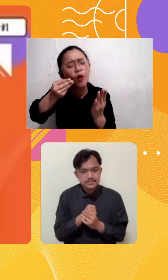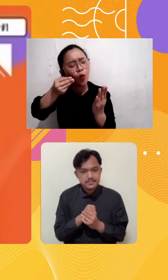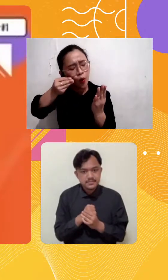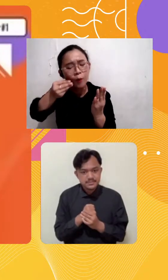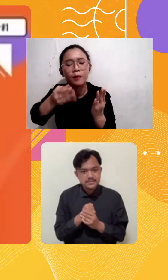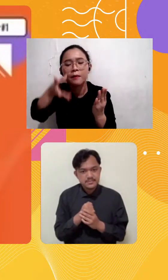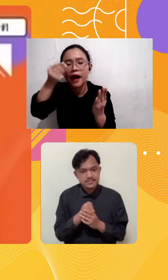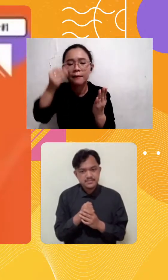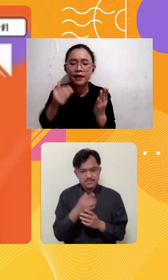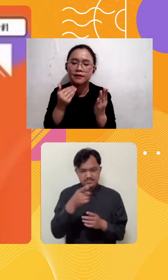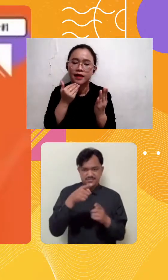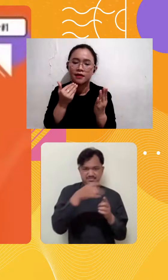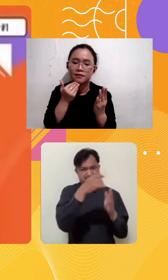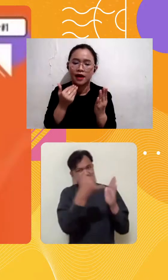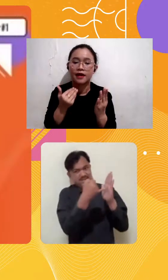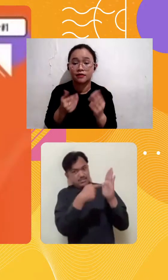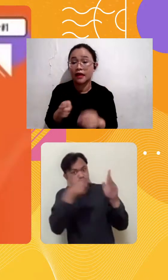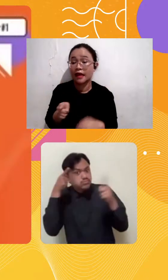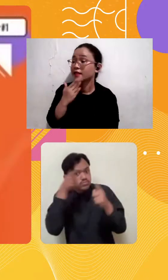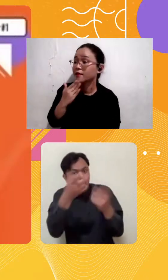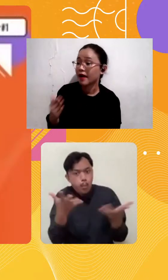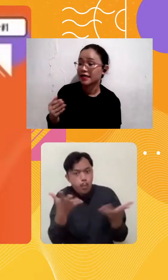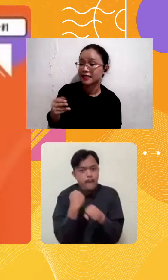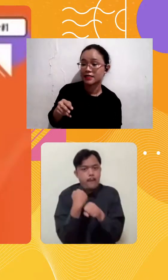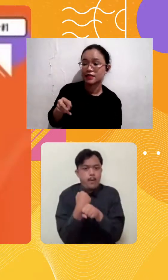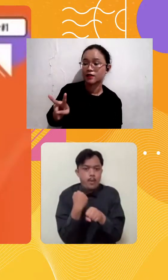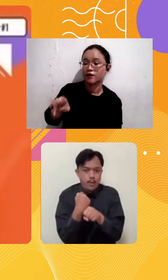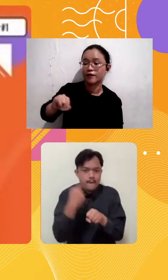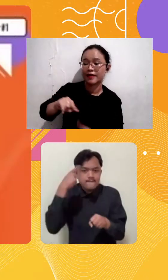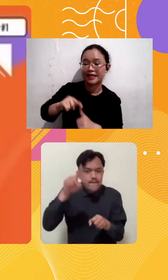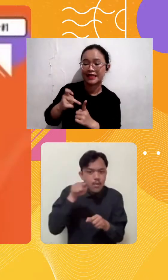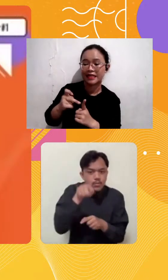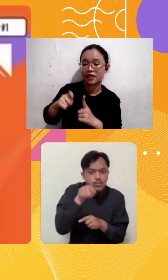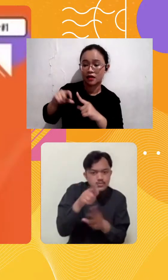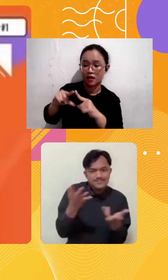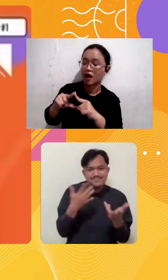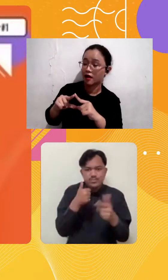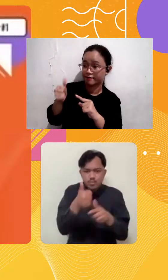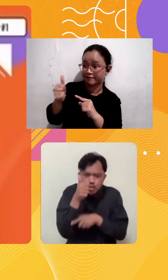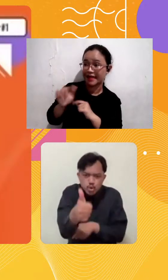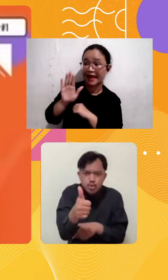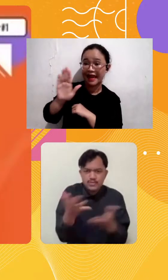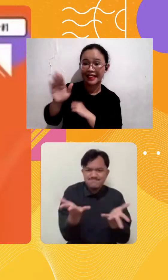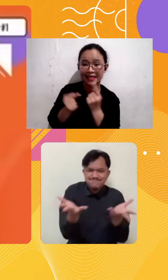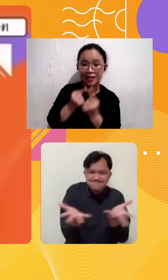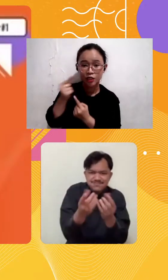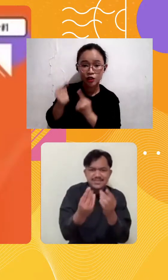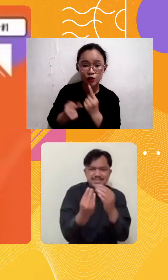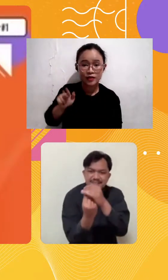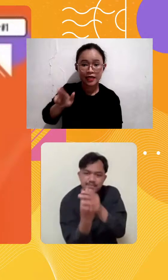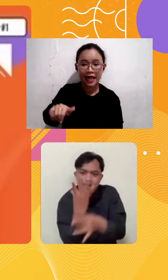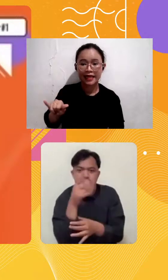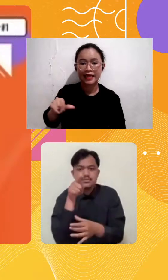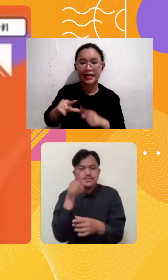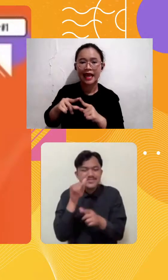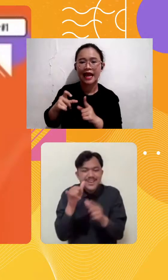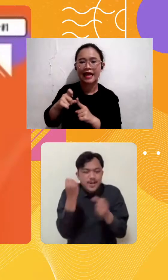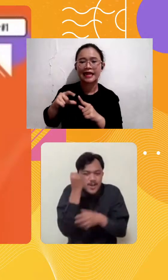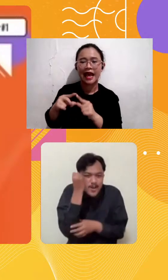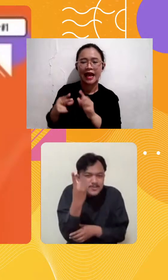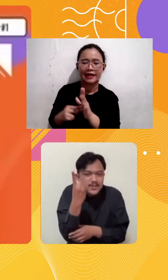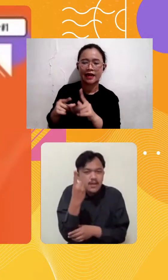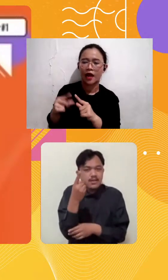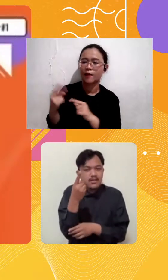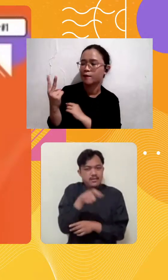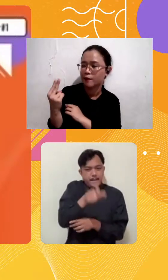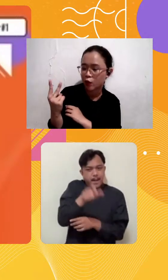And thank you, Fitika. And we will have another session with Yadanar. And to indicate